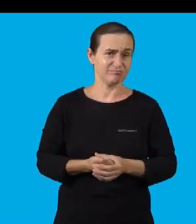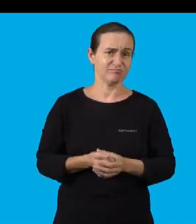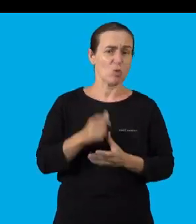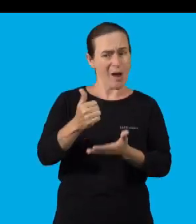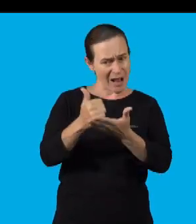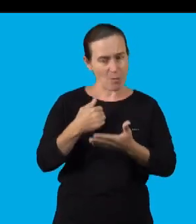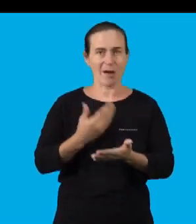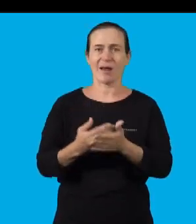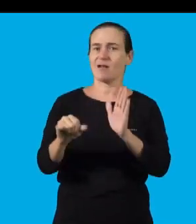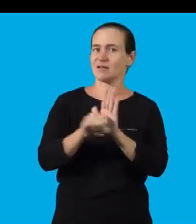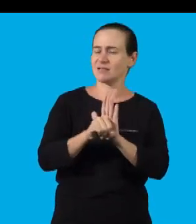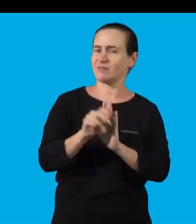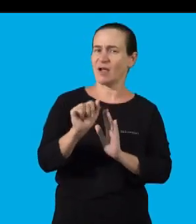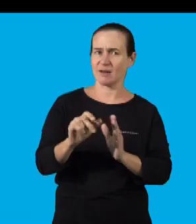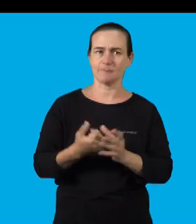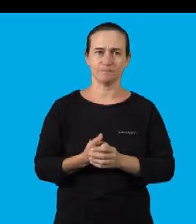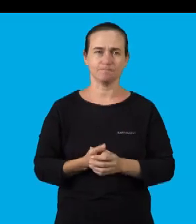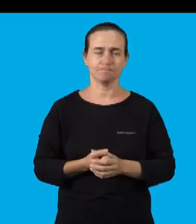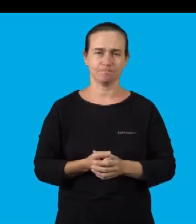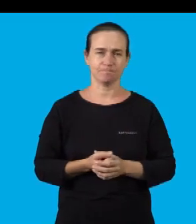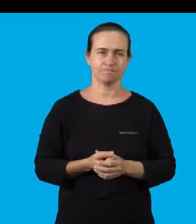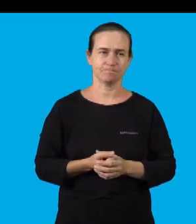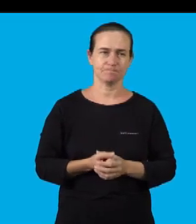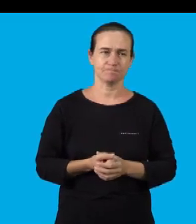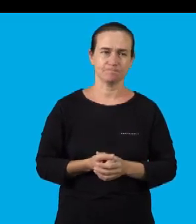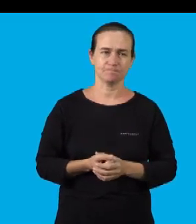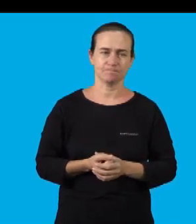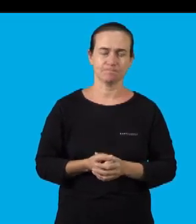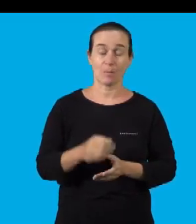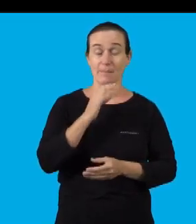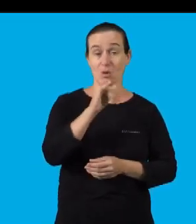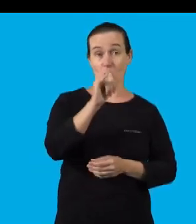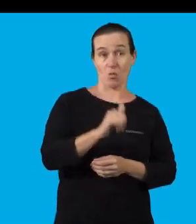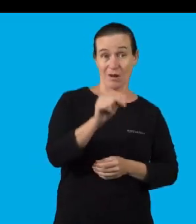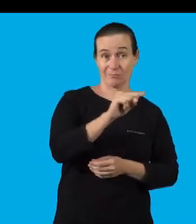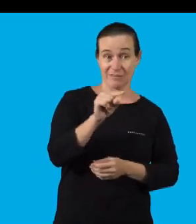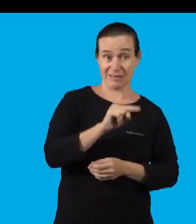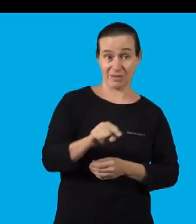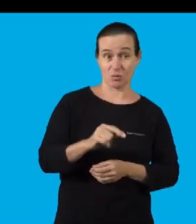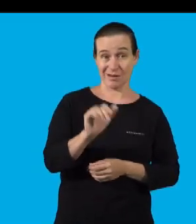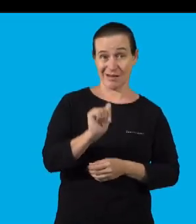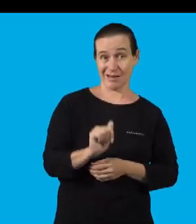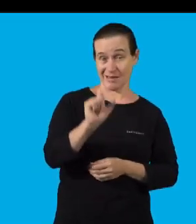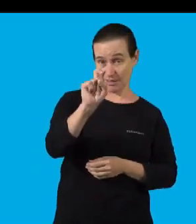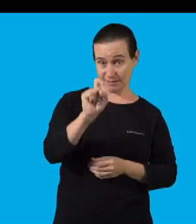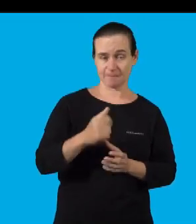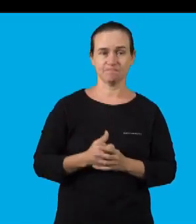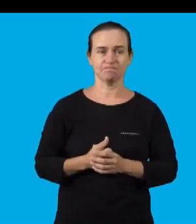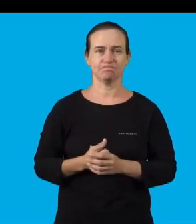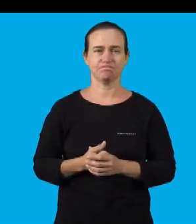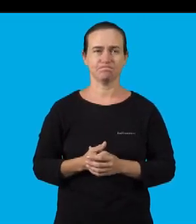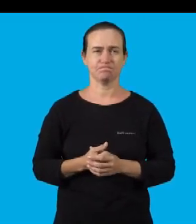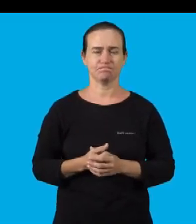for us to find the value of a. So looking at the equation there, of course, it is y is equals to a